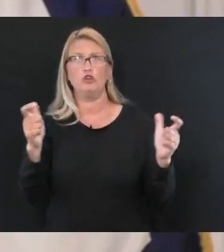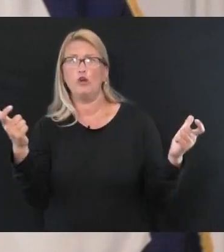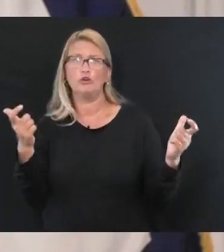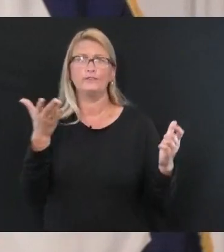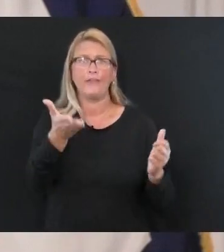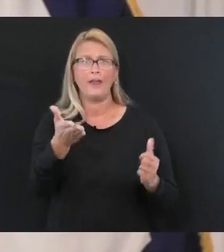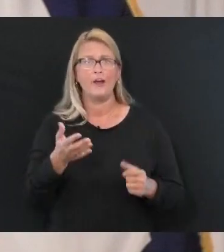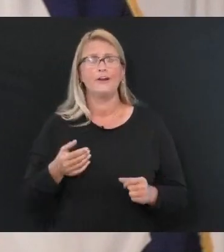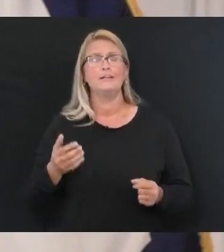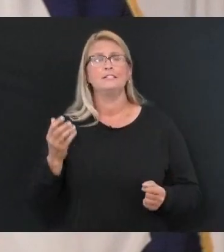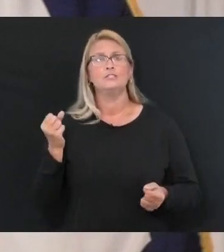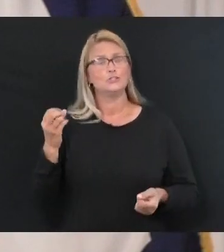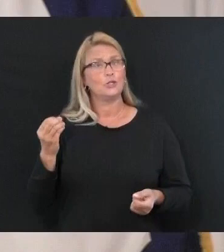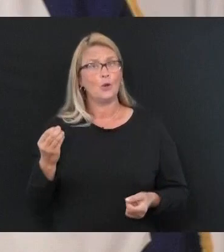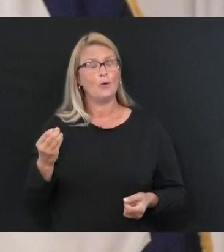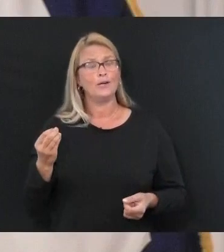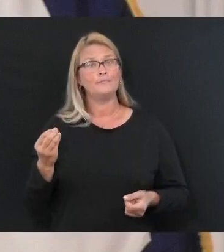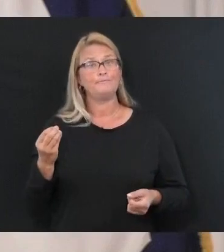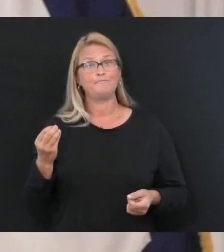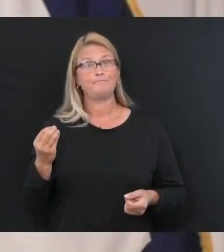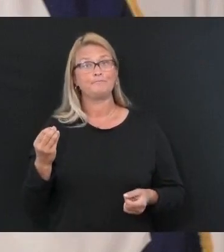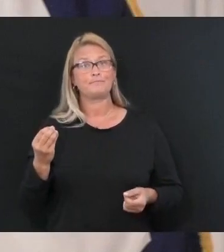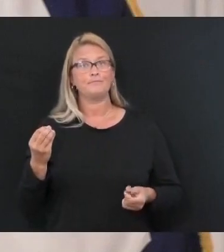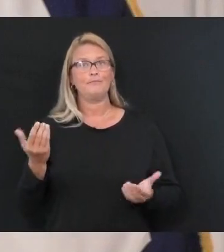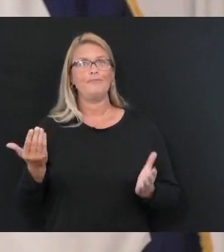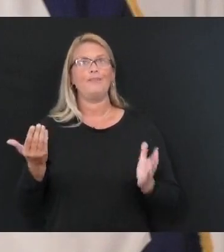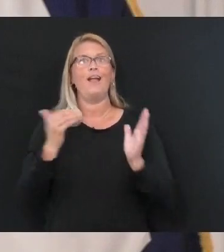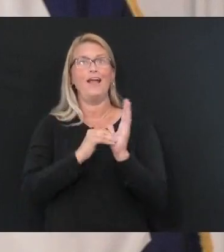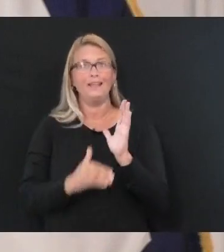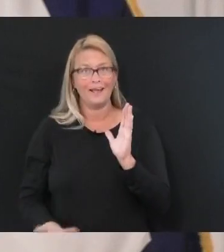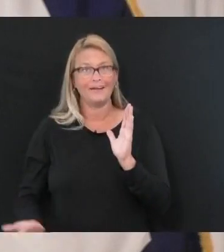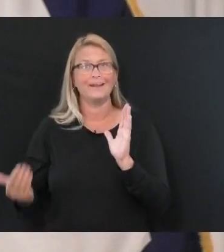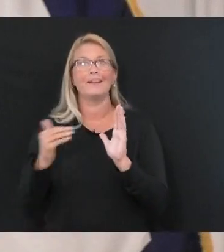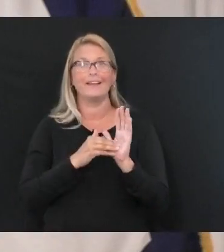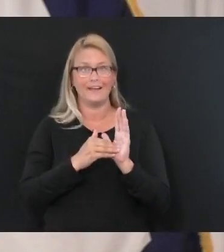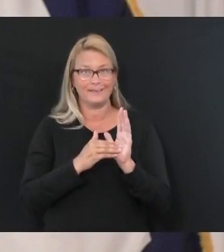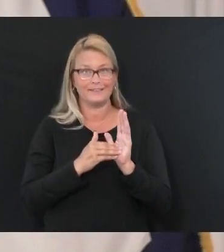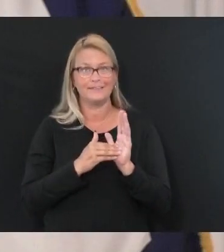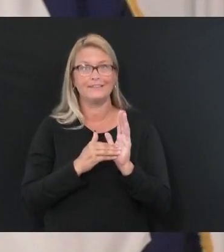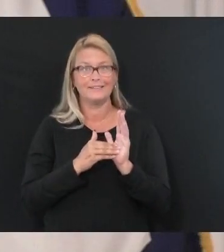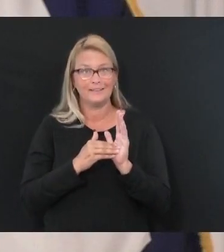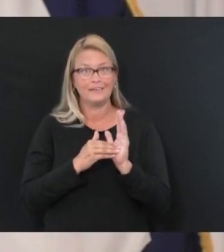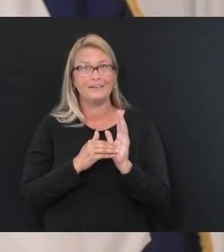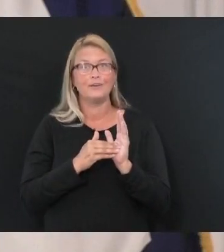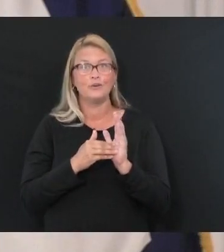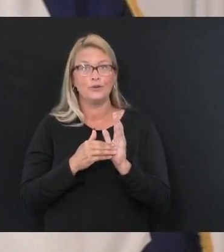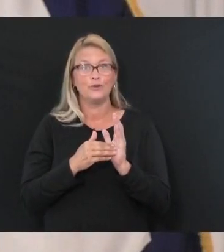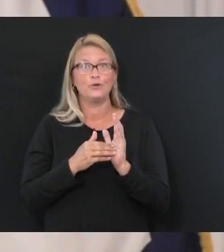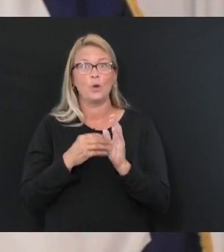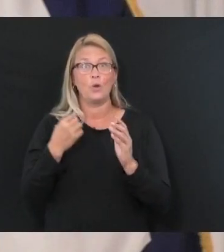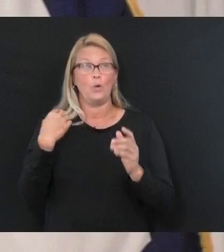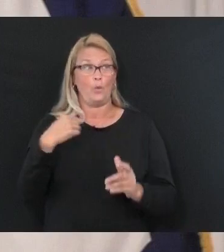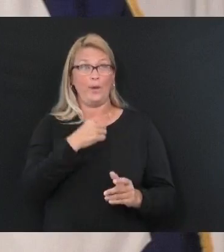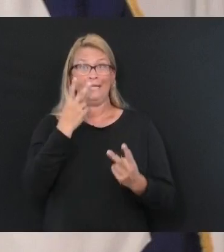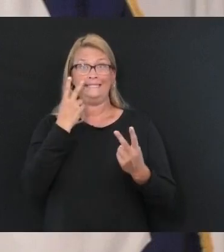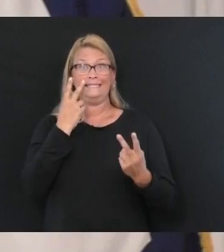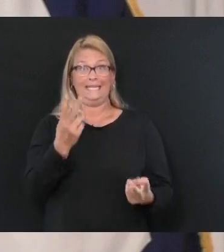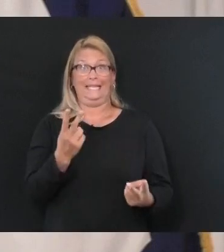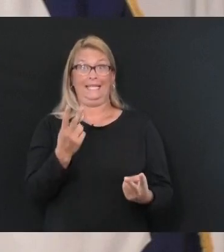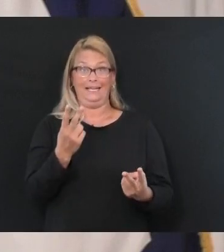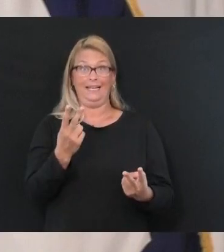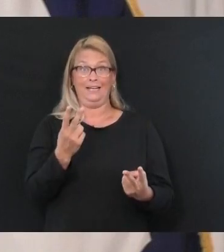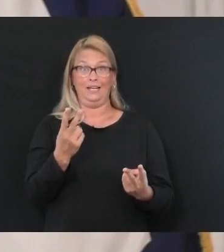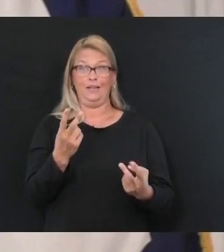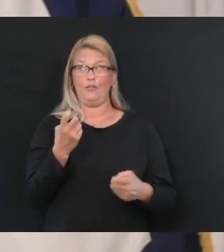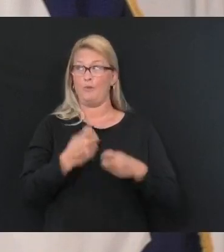Now, in addition to that, over and over and over, we see that the problem that